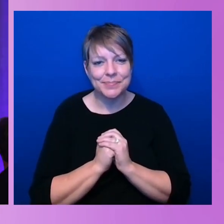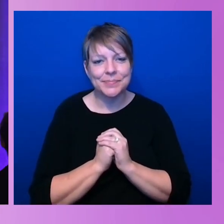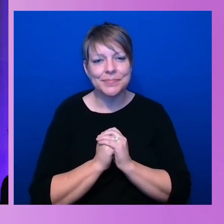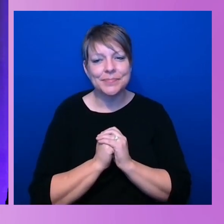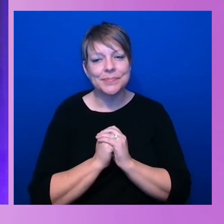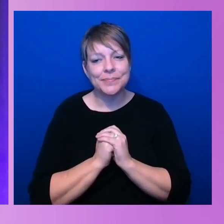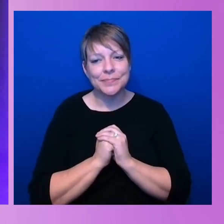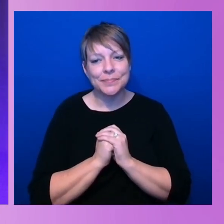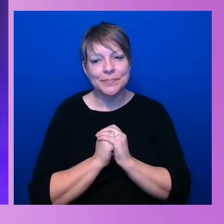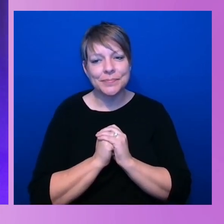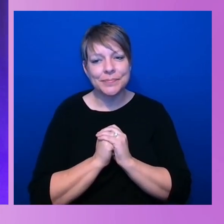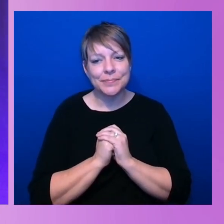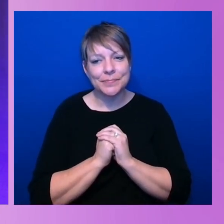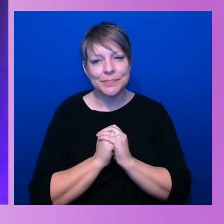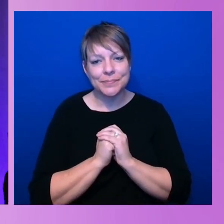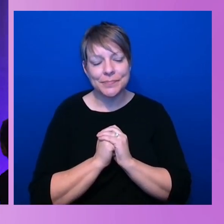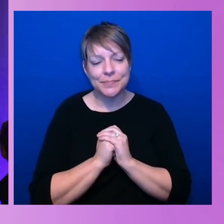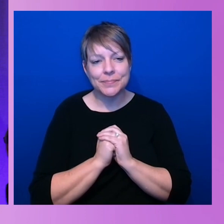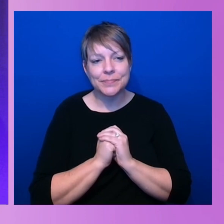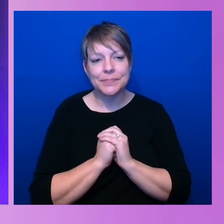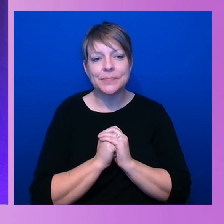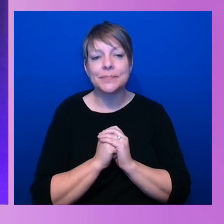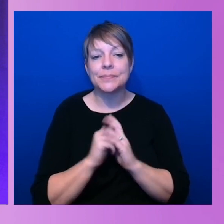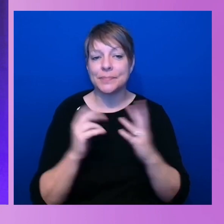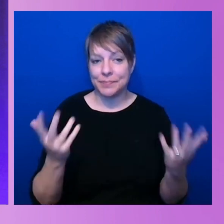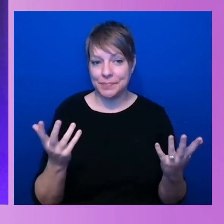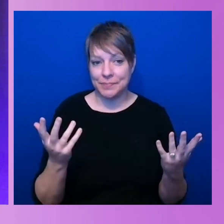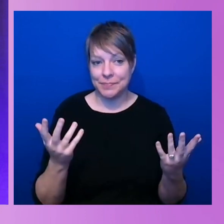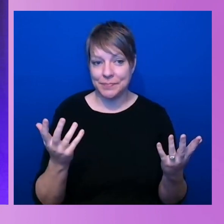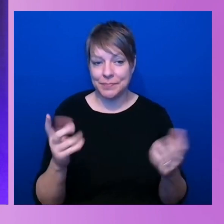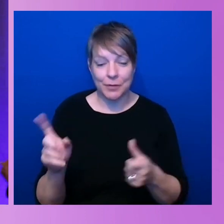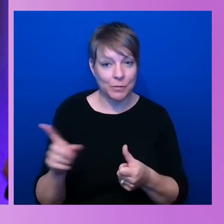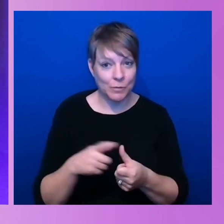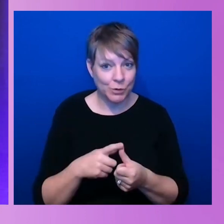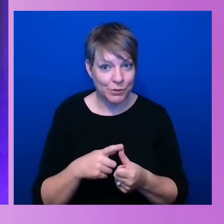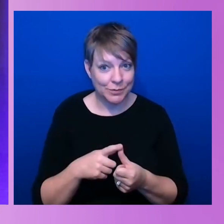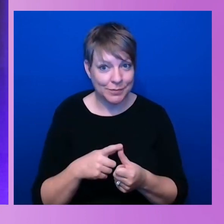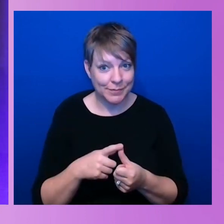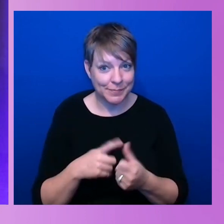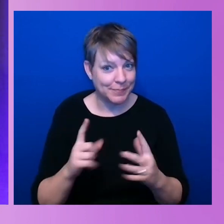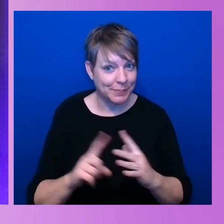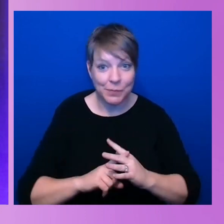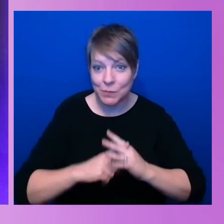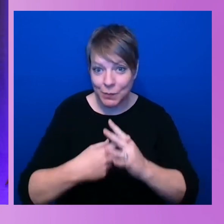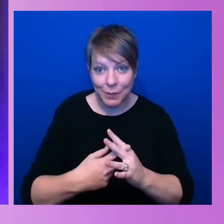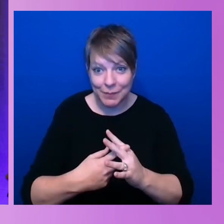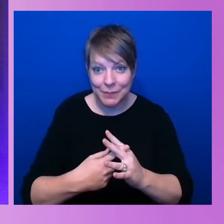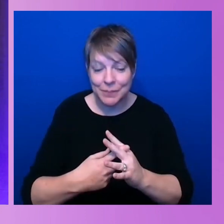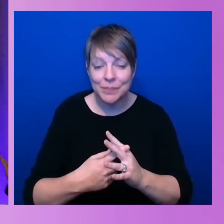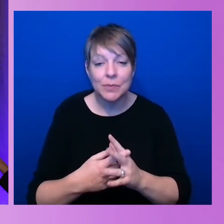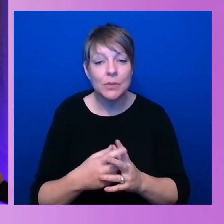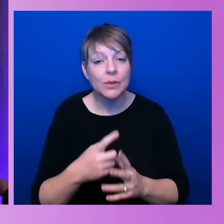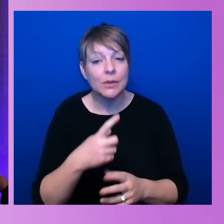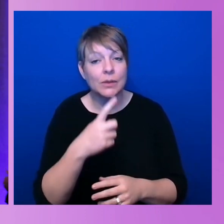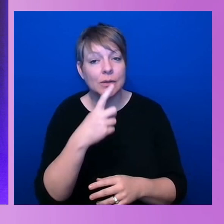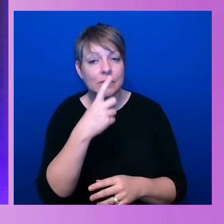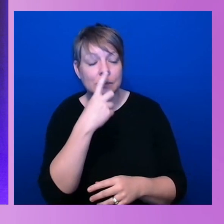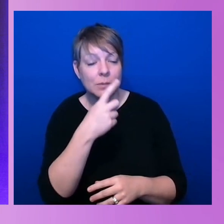the middle. Well, first, let's get started. Could you introduce